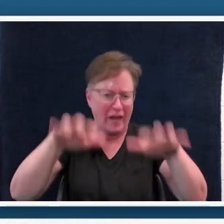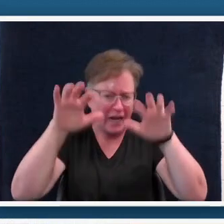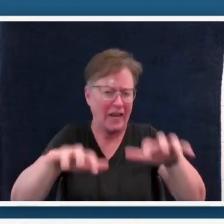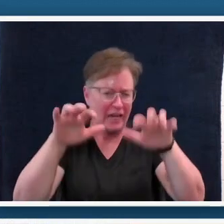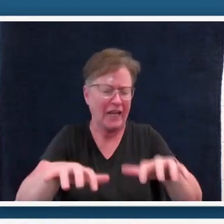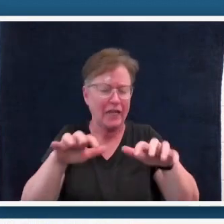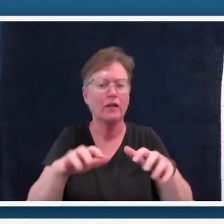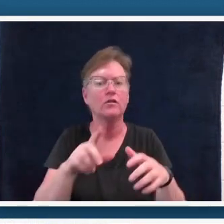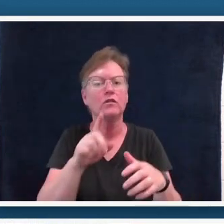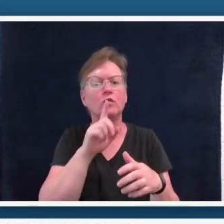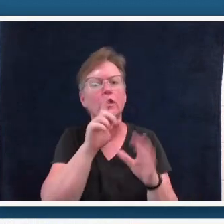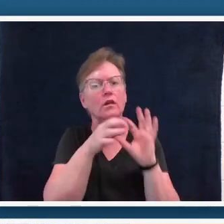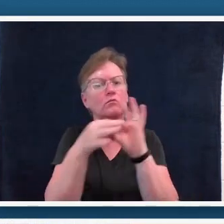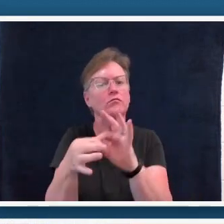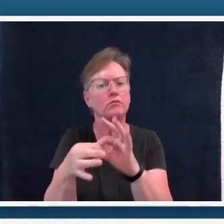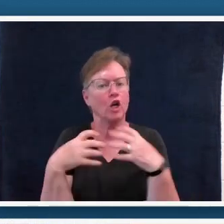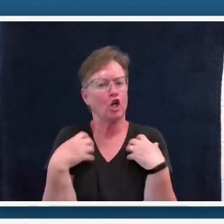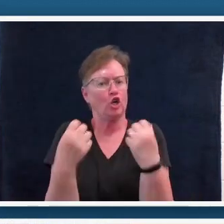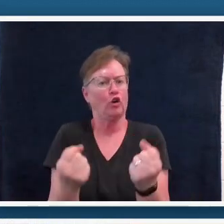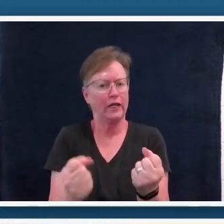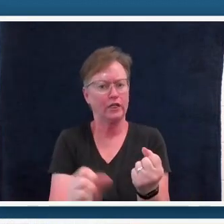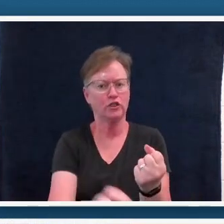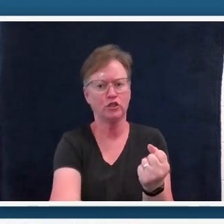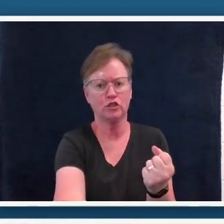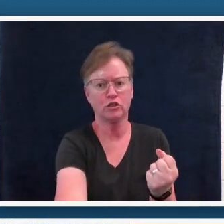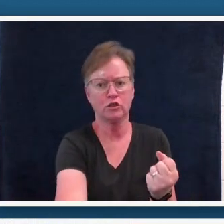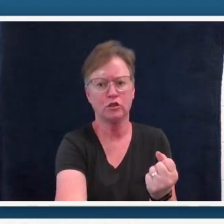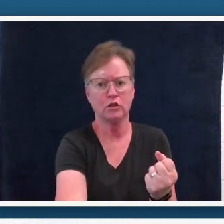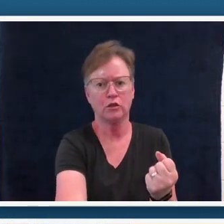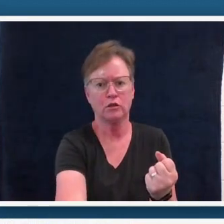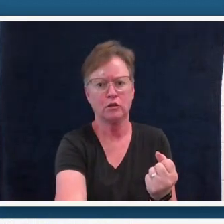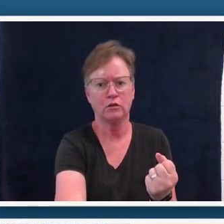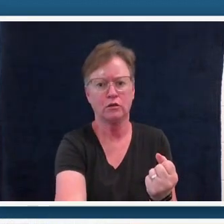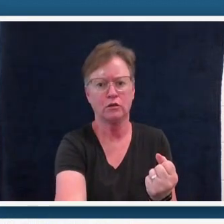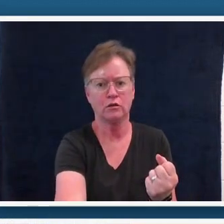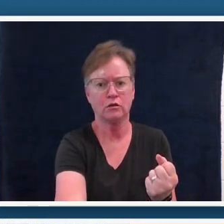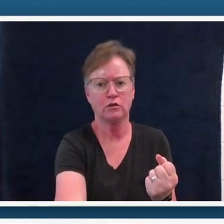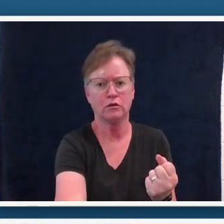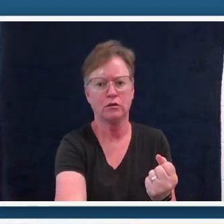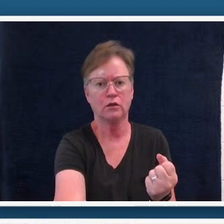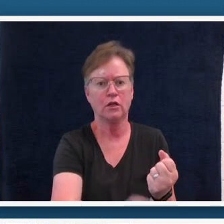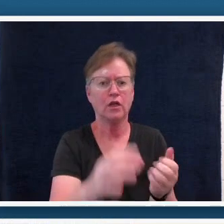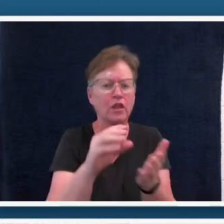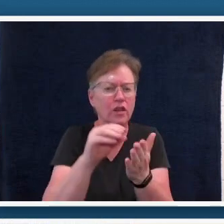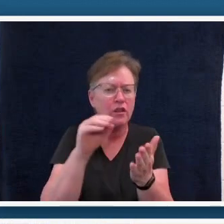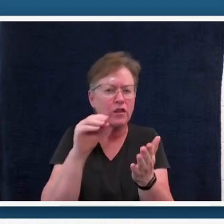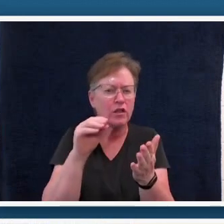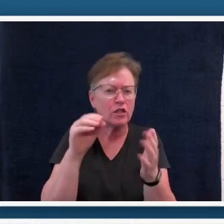that soldiers had to have to endure that, and the